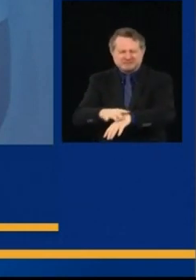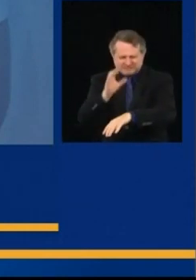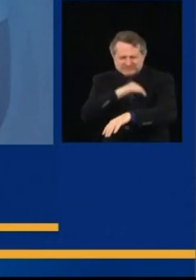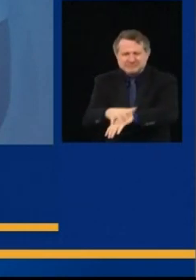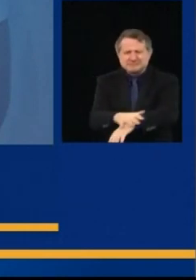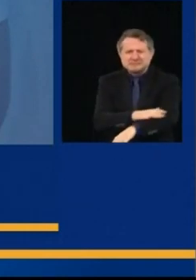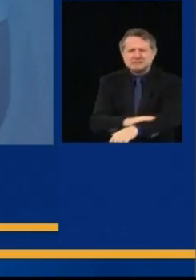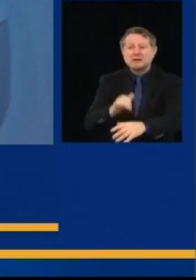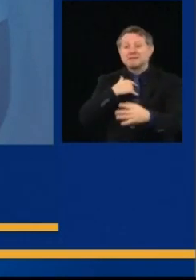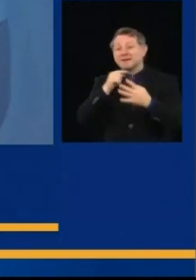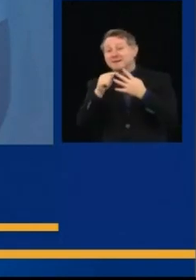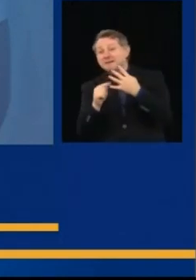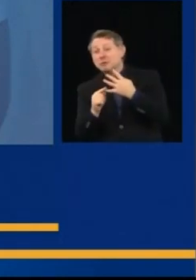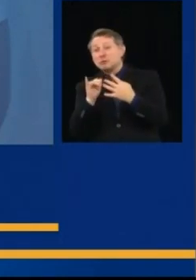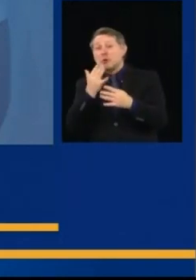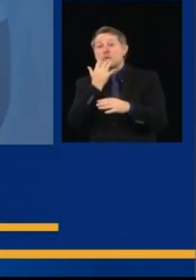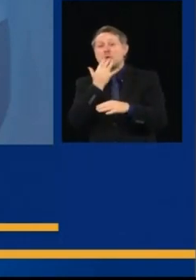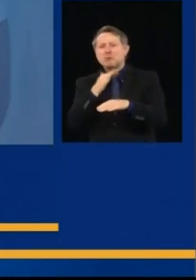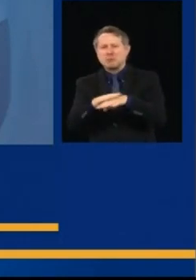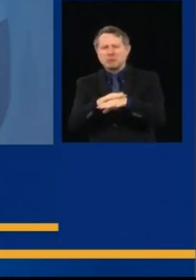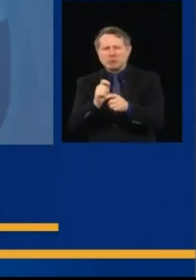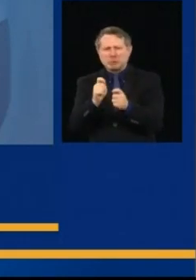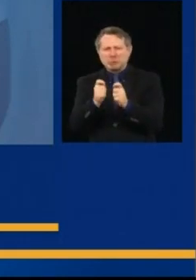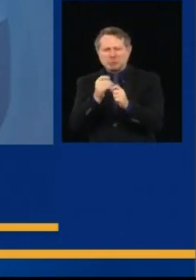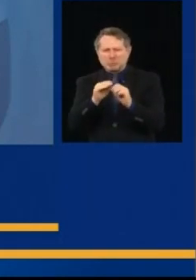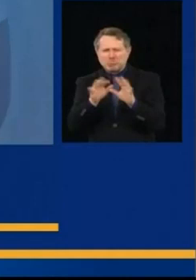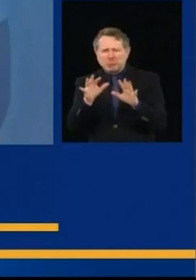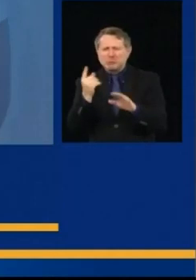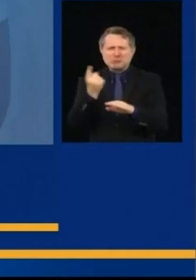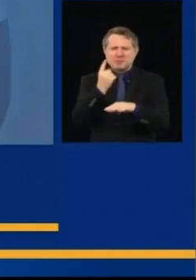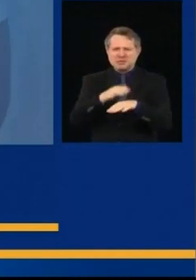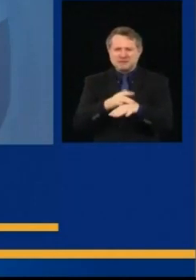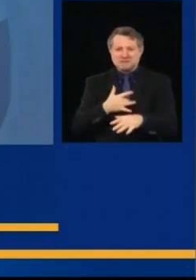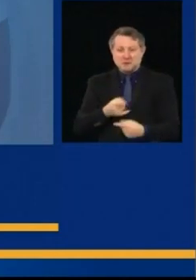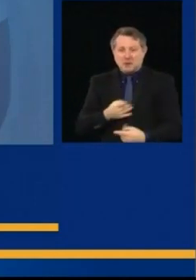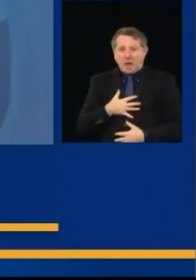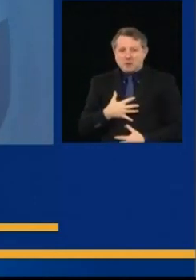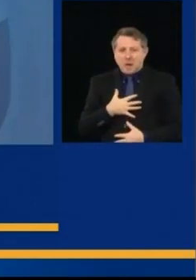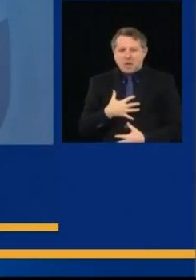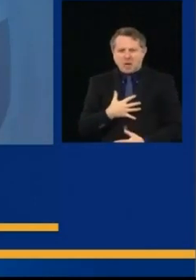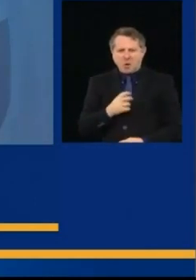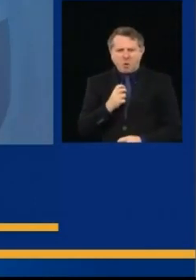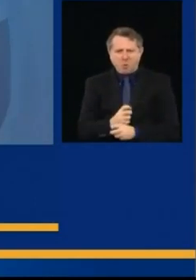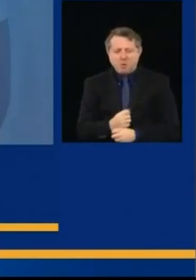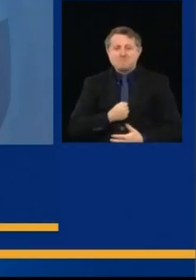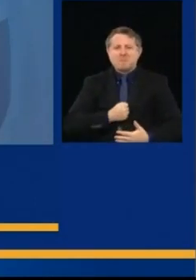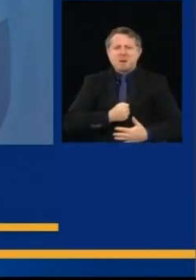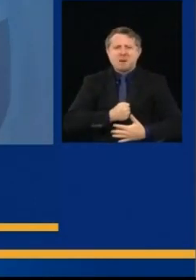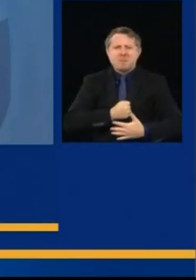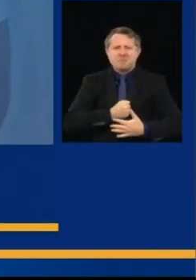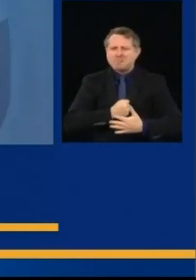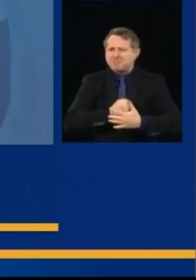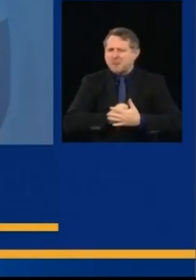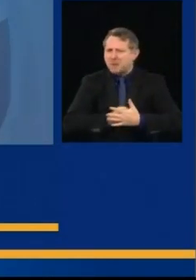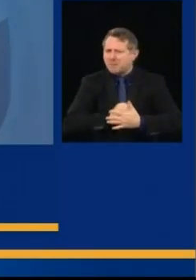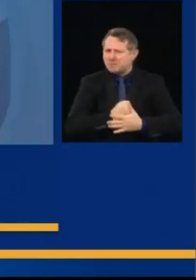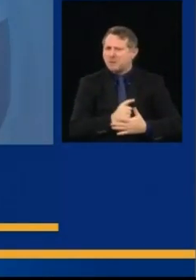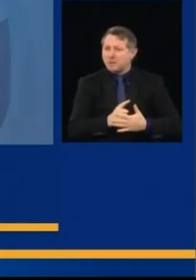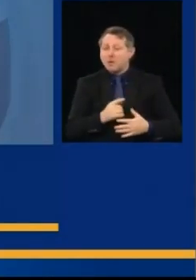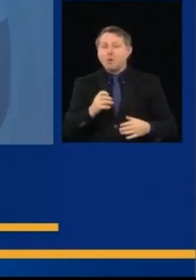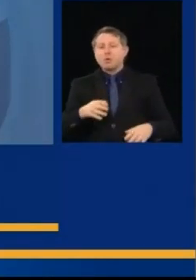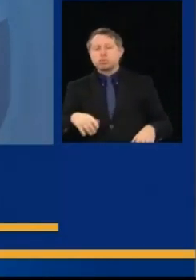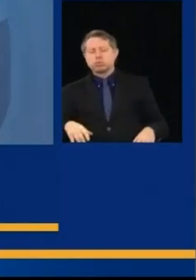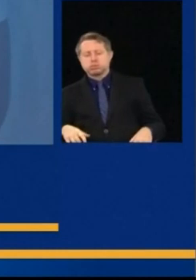change in skin color, difficulty feeding, trouble breathing, racing heart, lethargy, irritability, or confusion. So it's